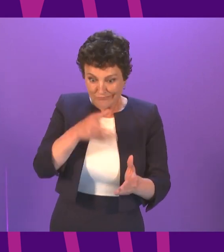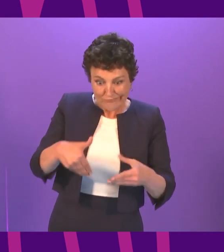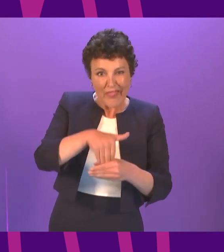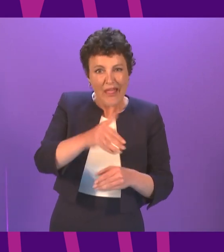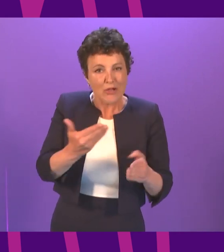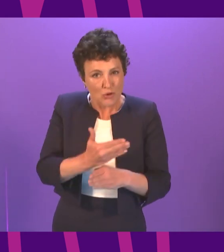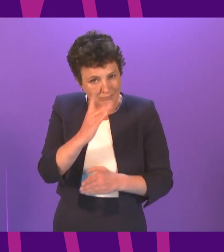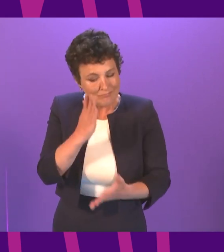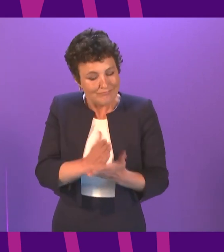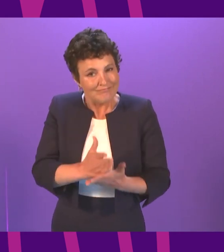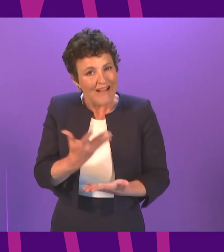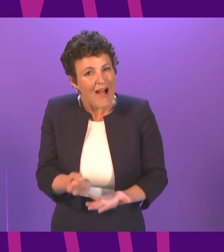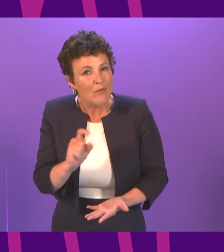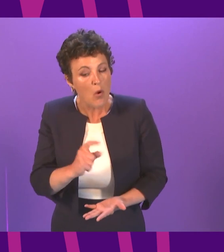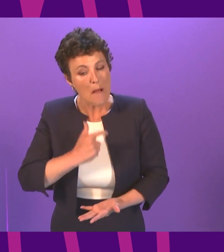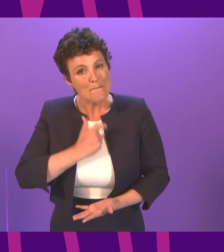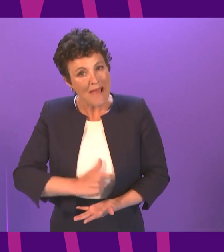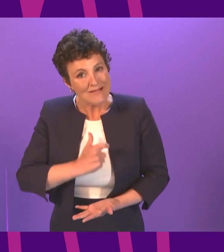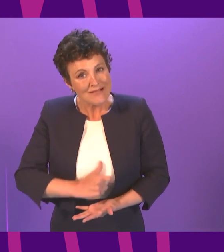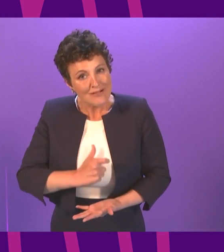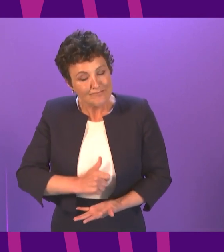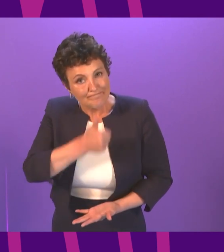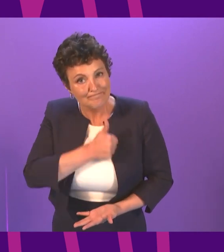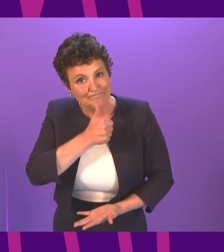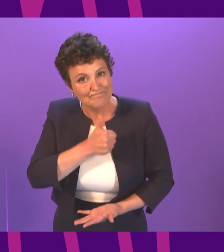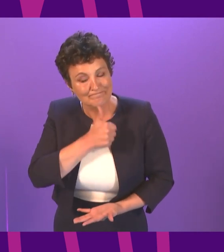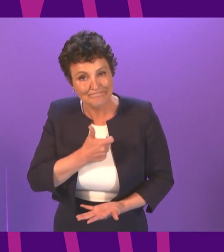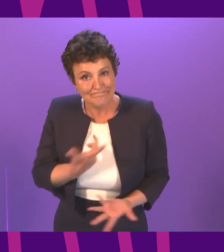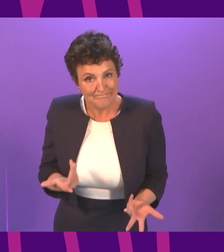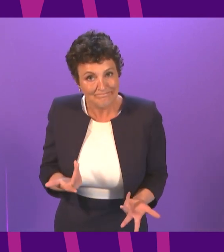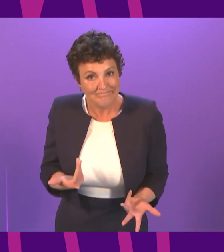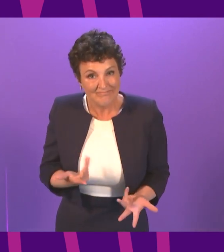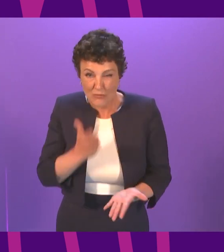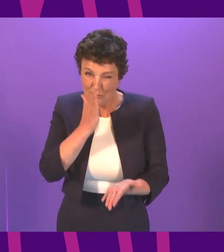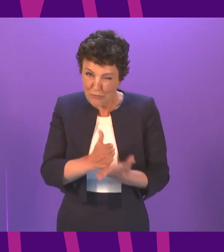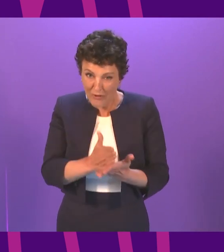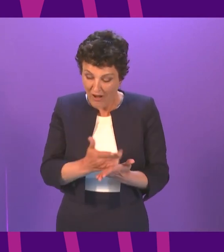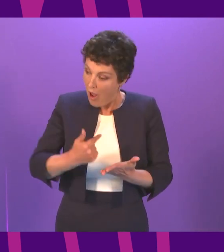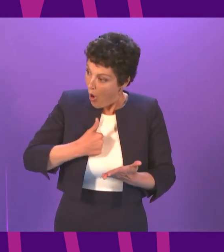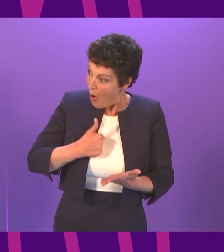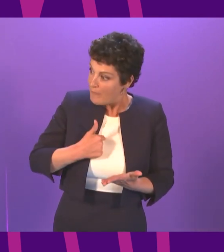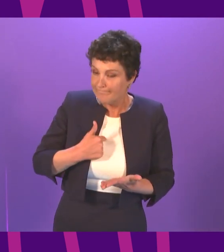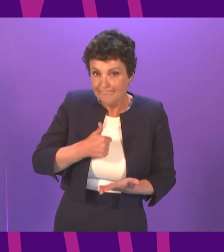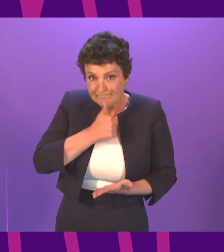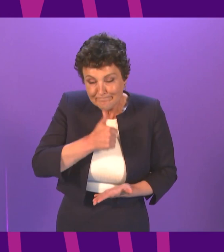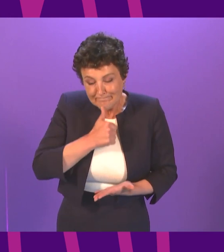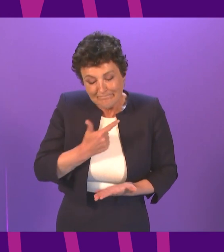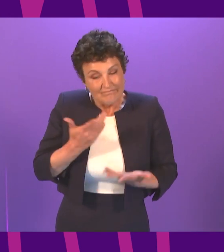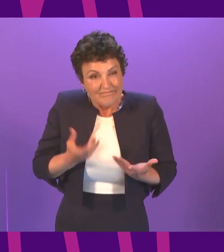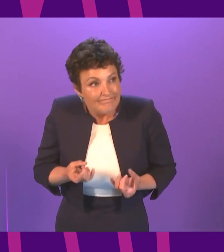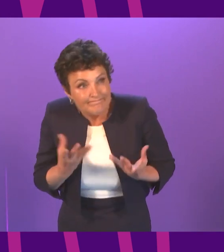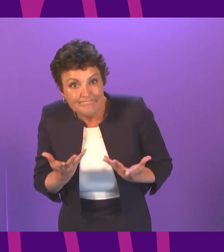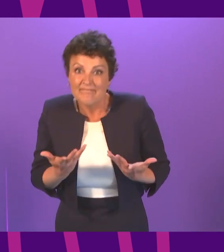that personal sacrifice pales in comparison with the many struggles that our constituents face every day. But it